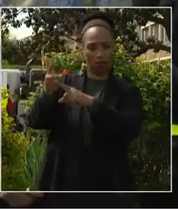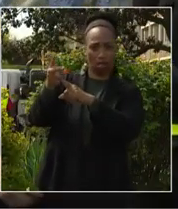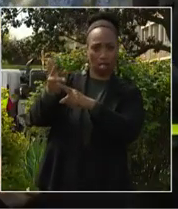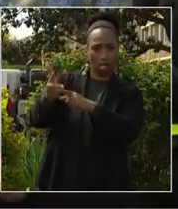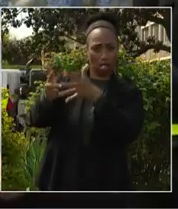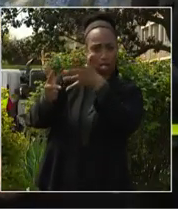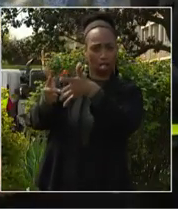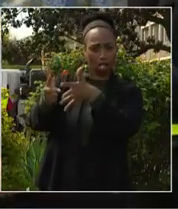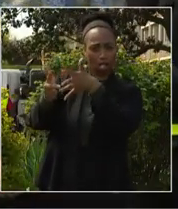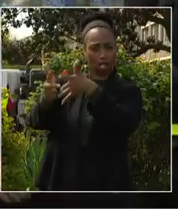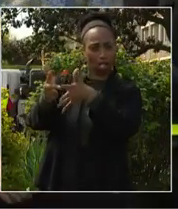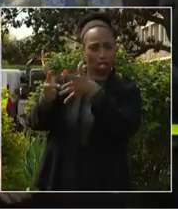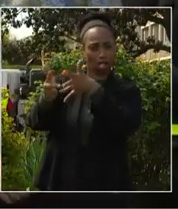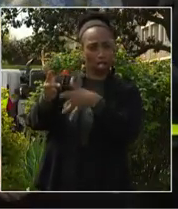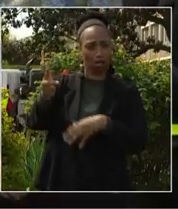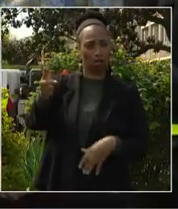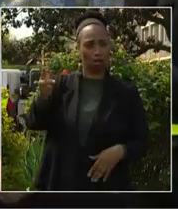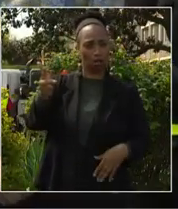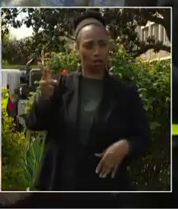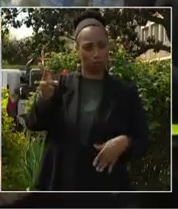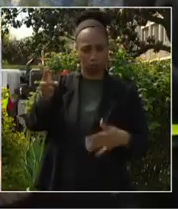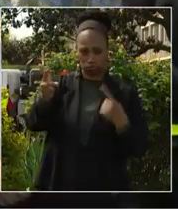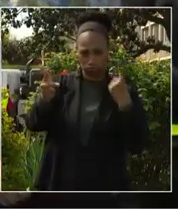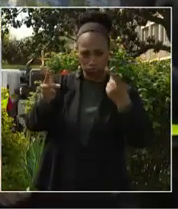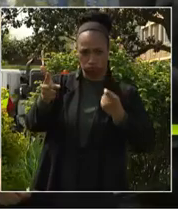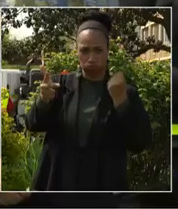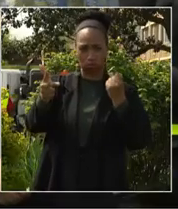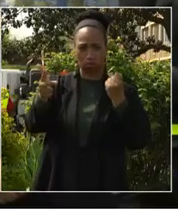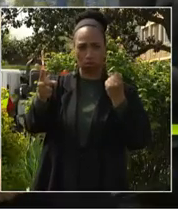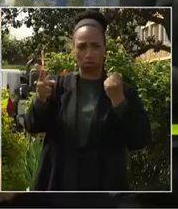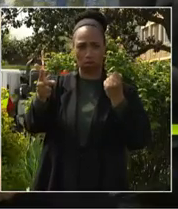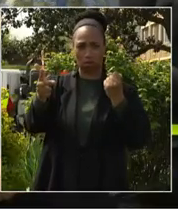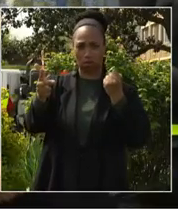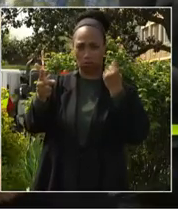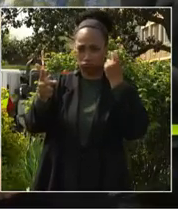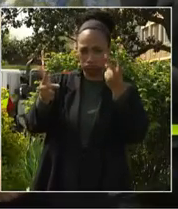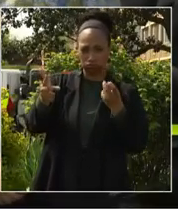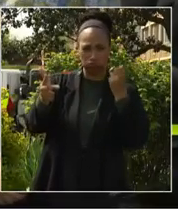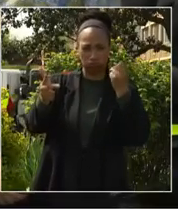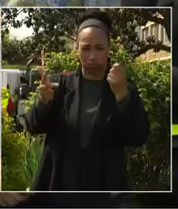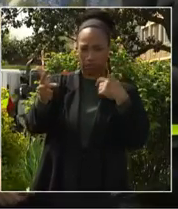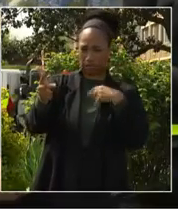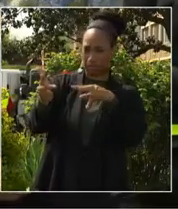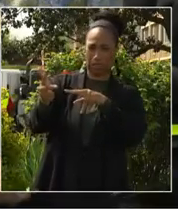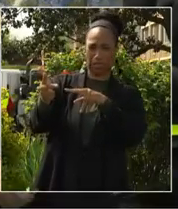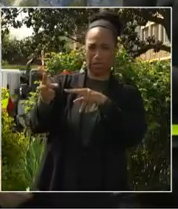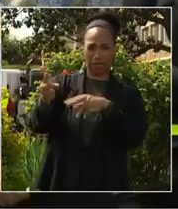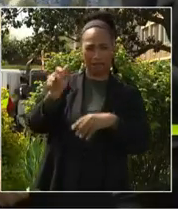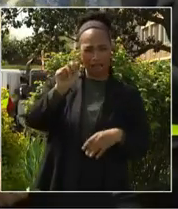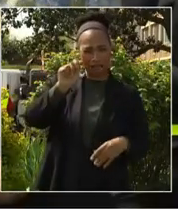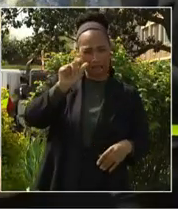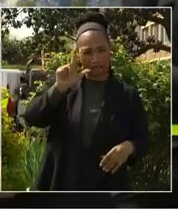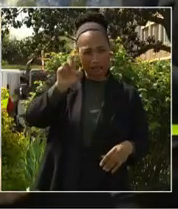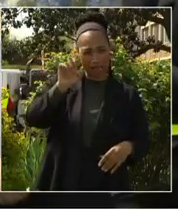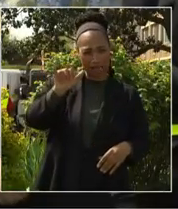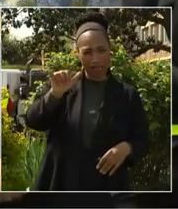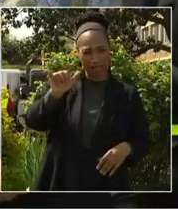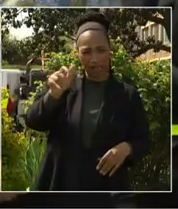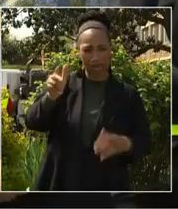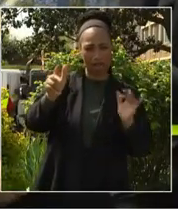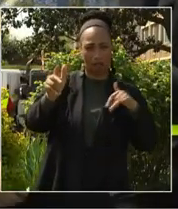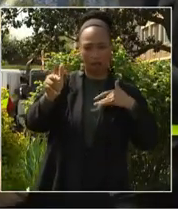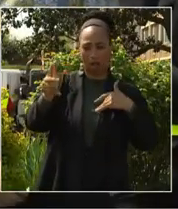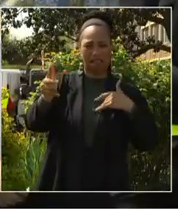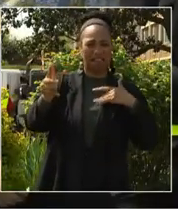is because there was an abandoned vehicle in an alley that I just couldn't take anymore. And I thought maybe I should run for